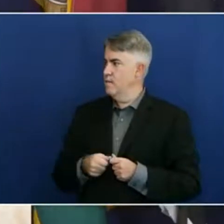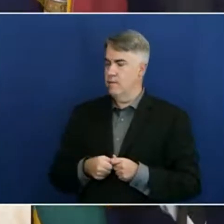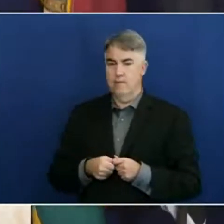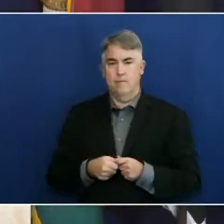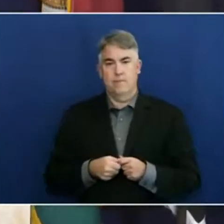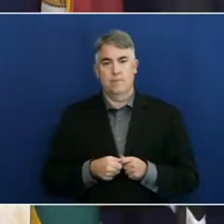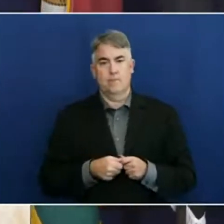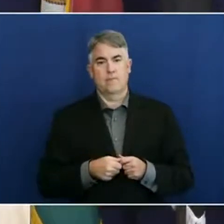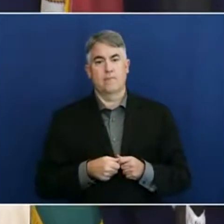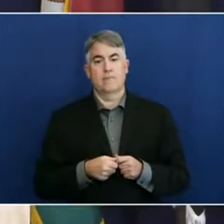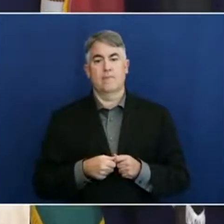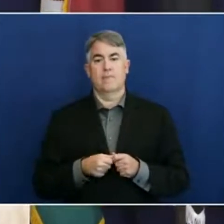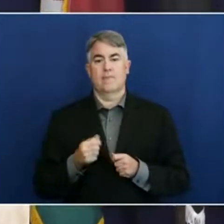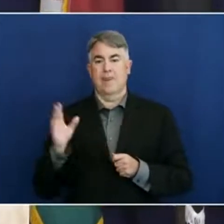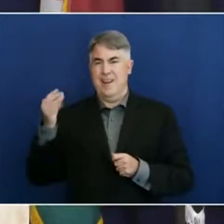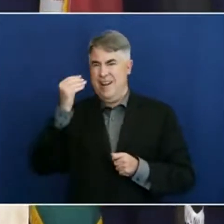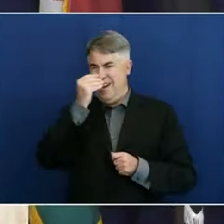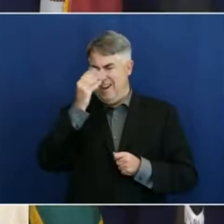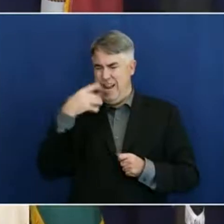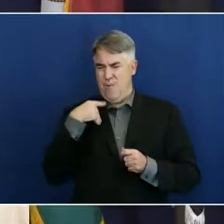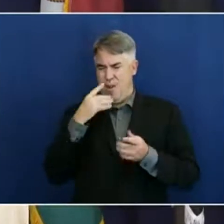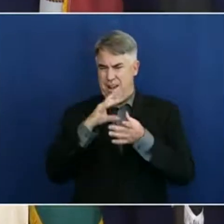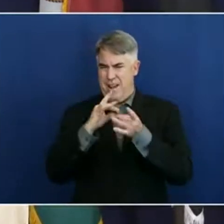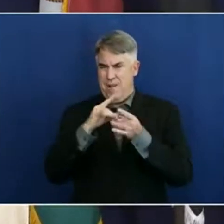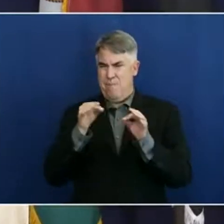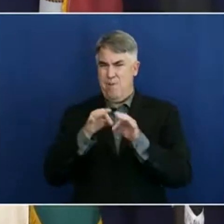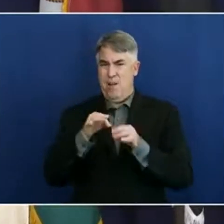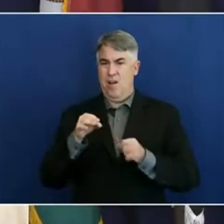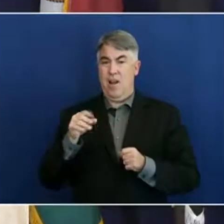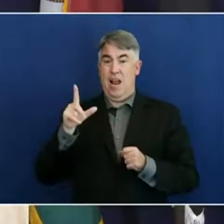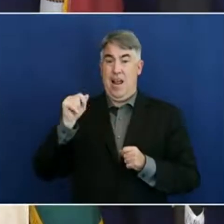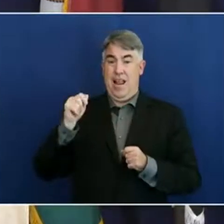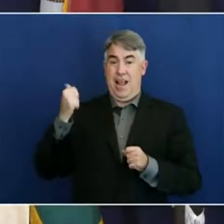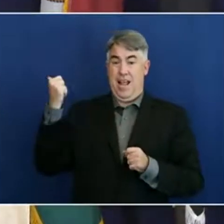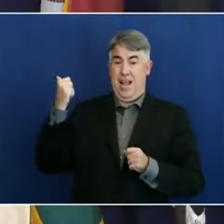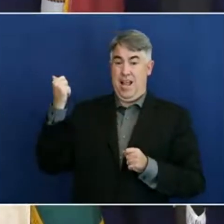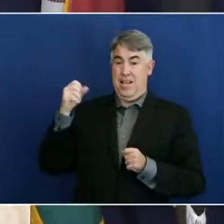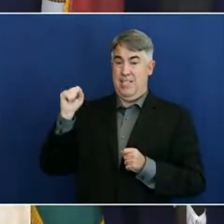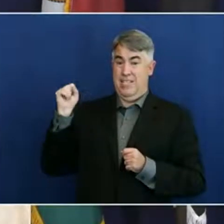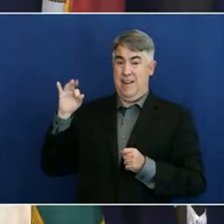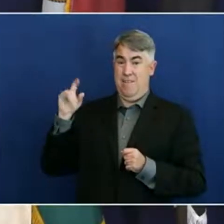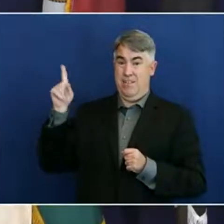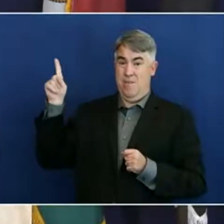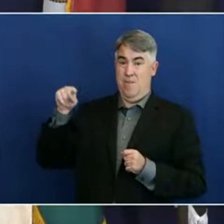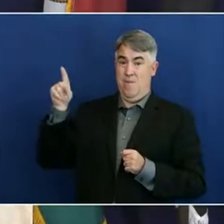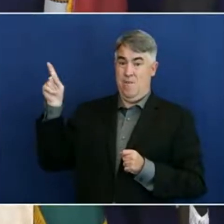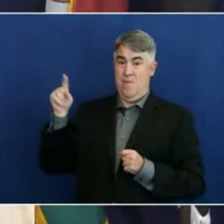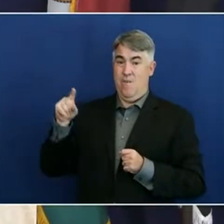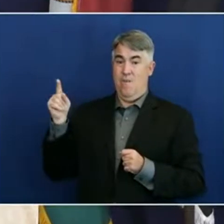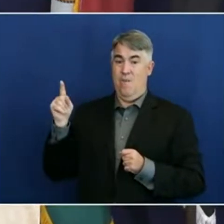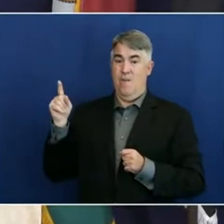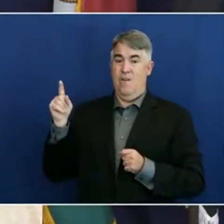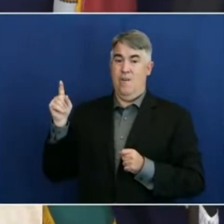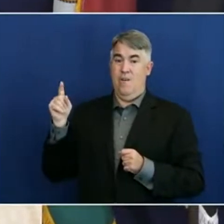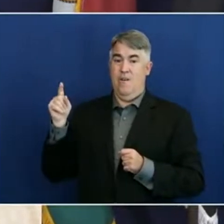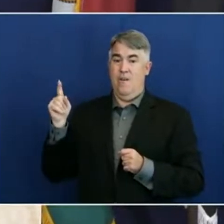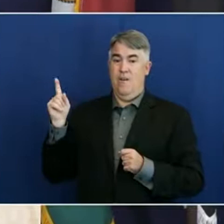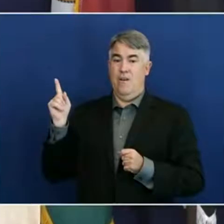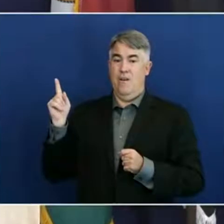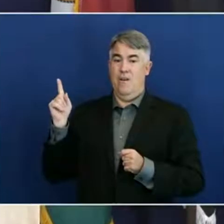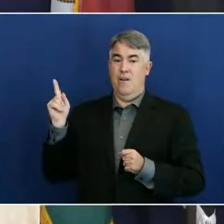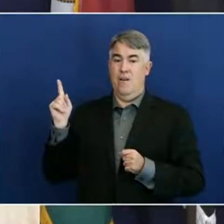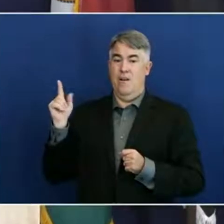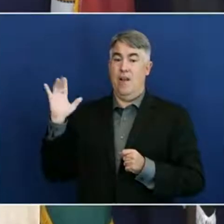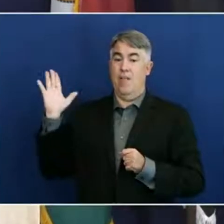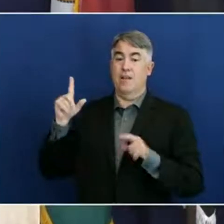I would like to point out that Los Angeles and San Francisco have a higher